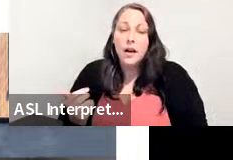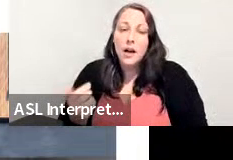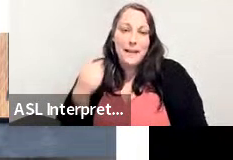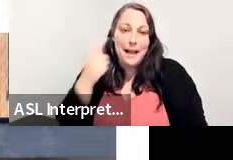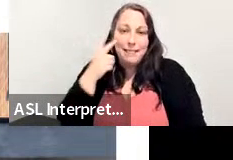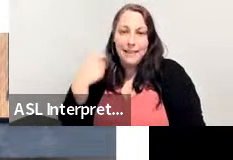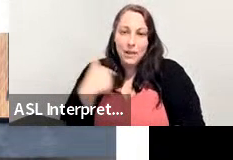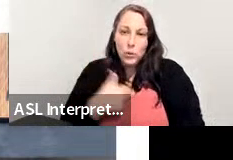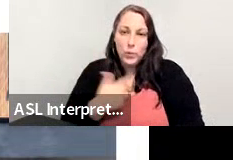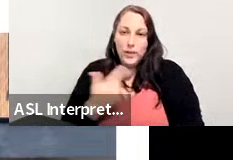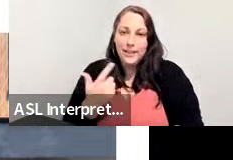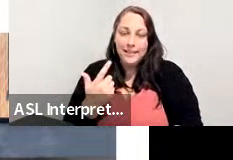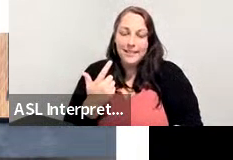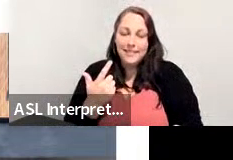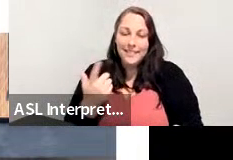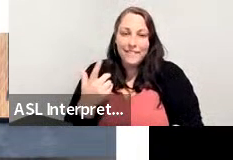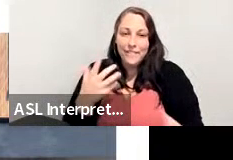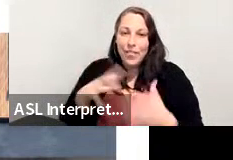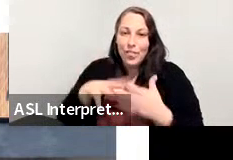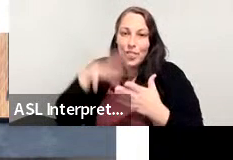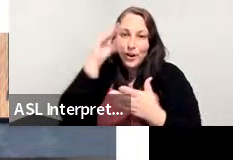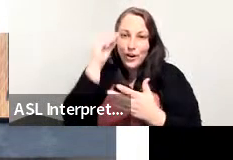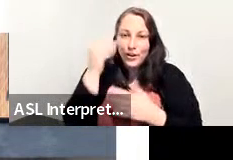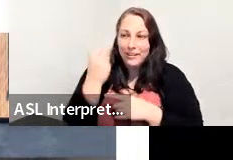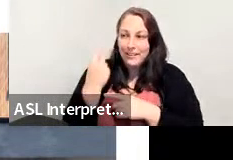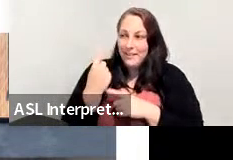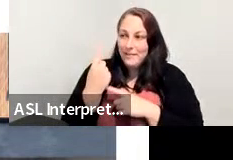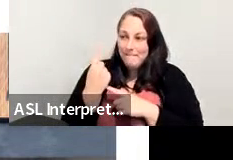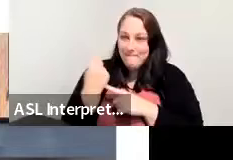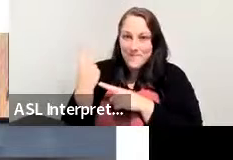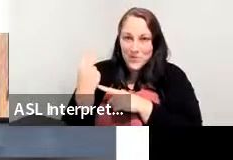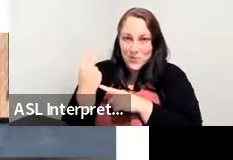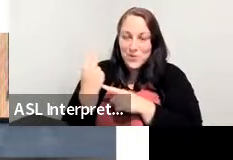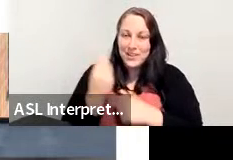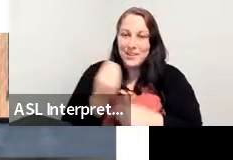love our heating lamps in the past 2 years. So just thoughts on that as well.